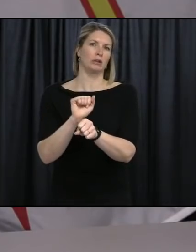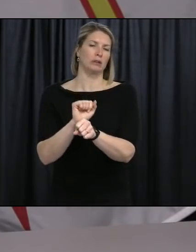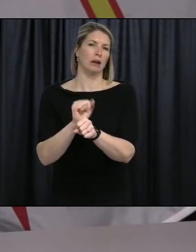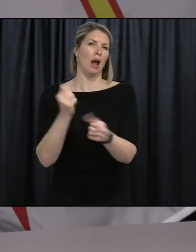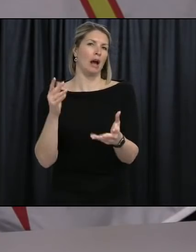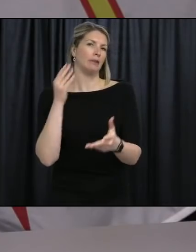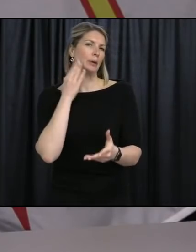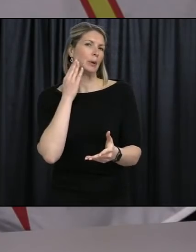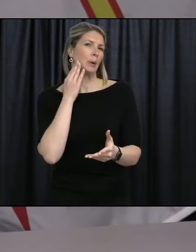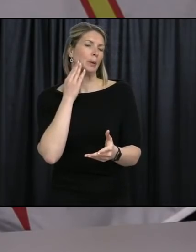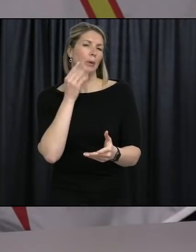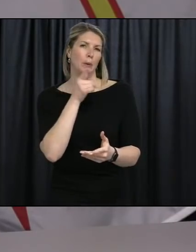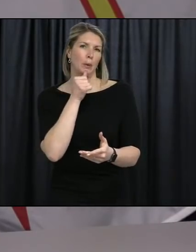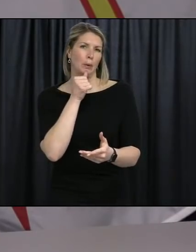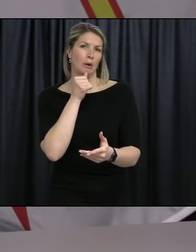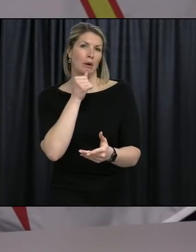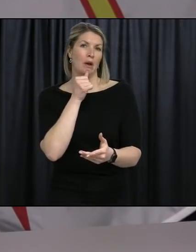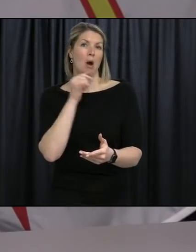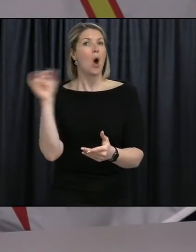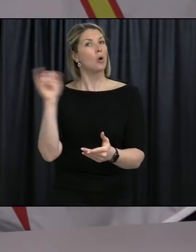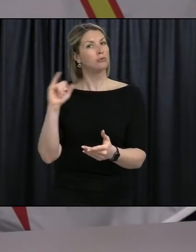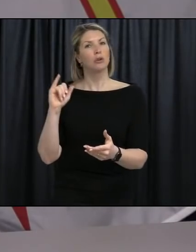The expectation is that people would be honest.